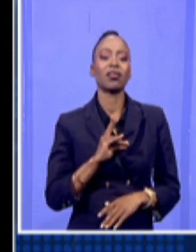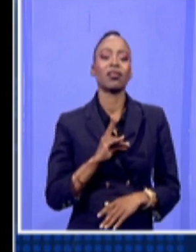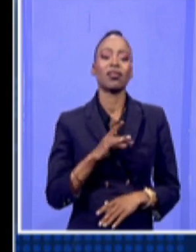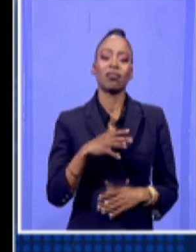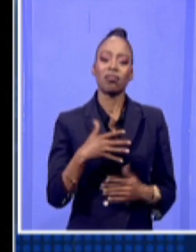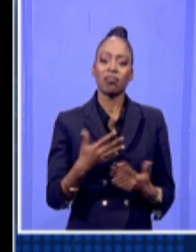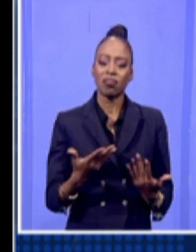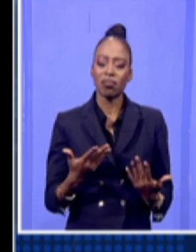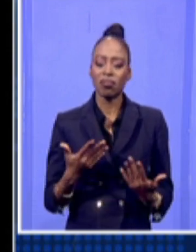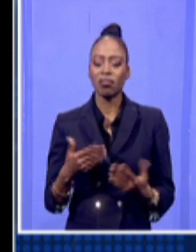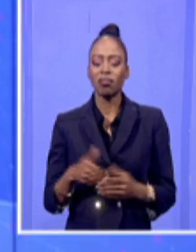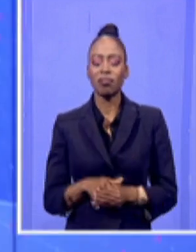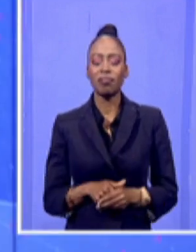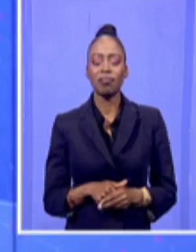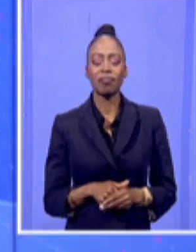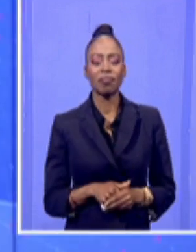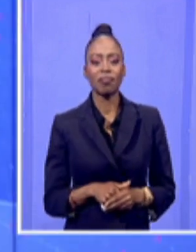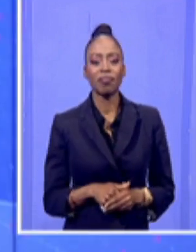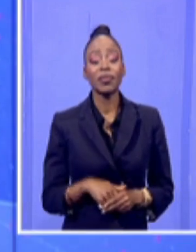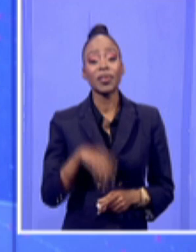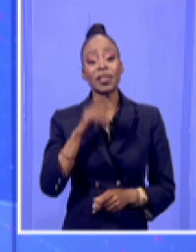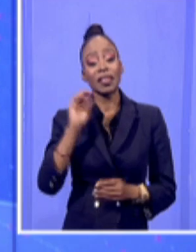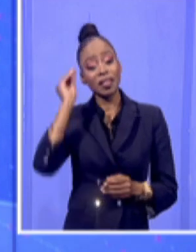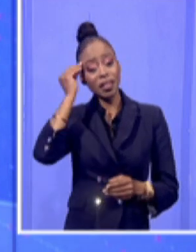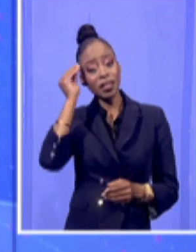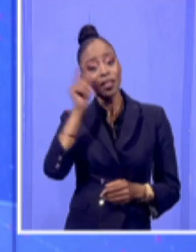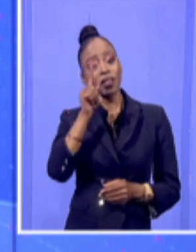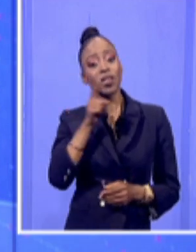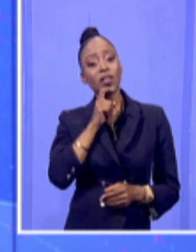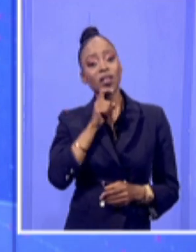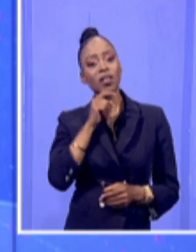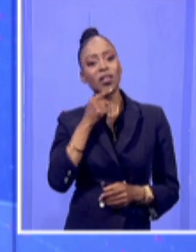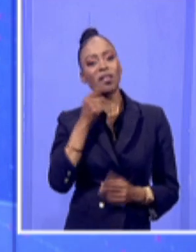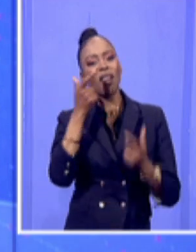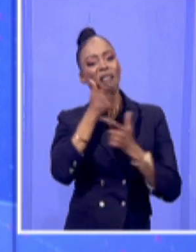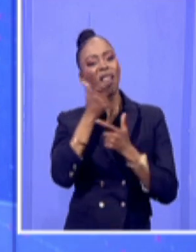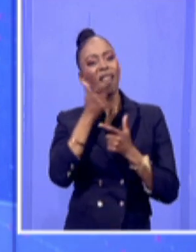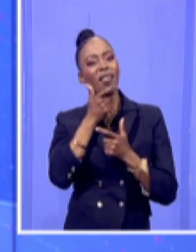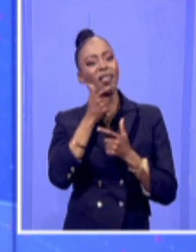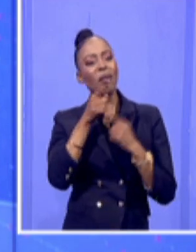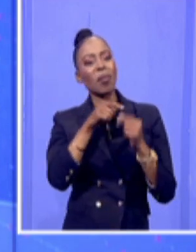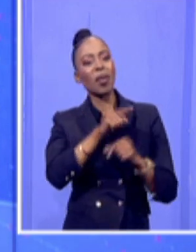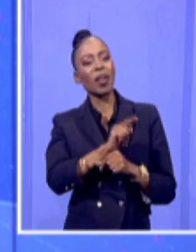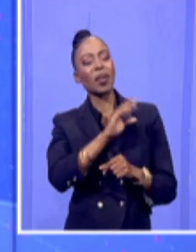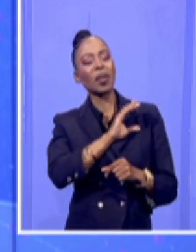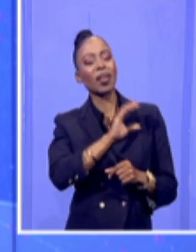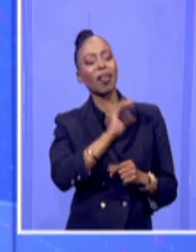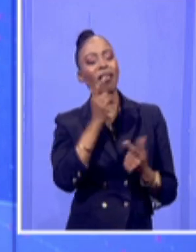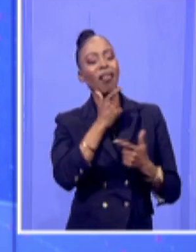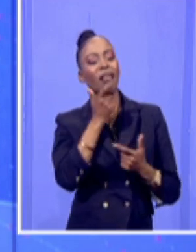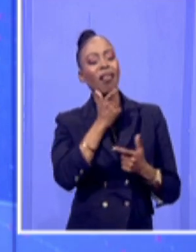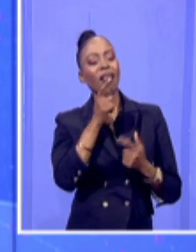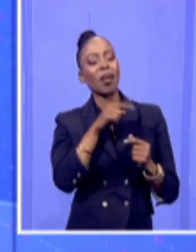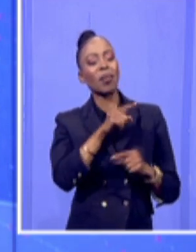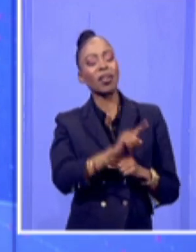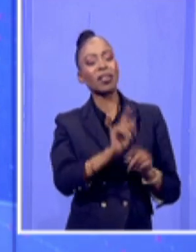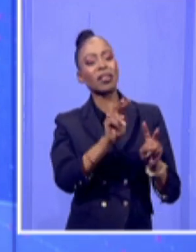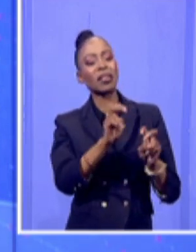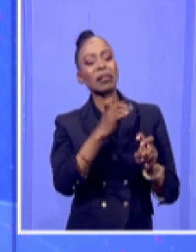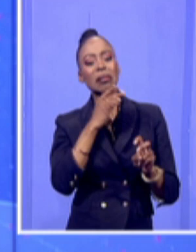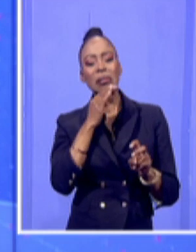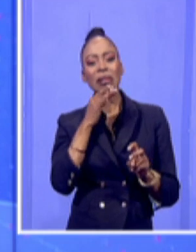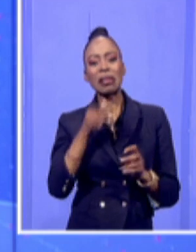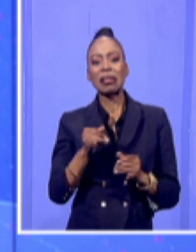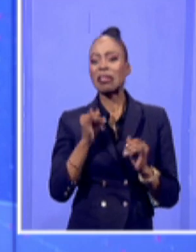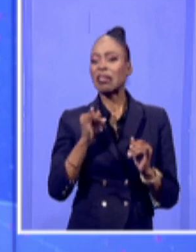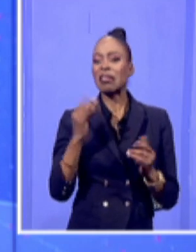process. Yeah, it's interesting that you used the word that you found it laughable, and that you and your client actually had a good chuckle over it. Does this mean that you